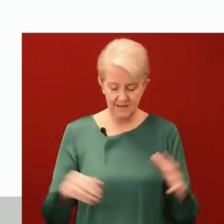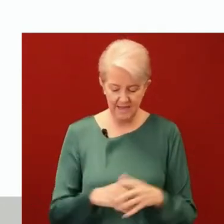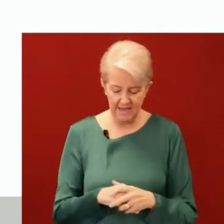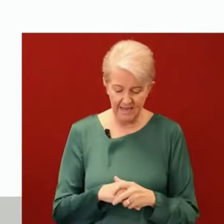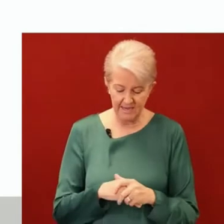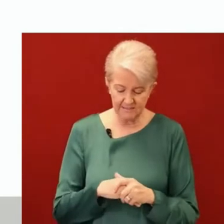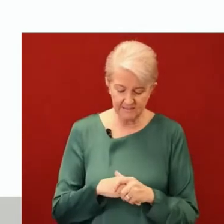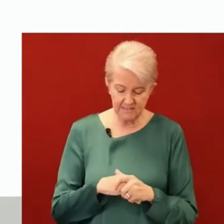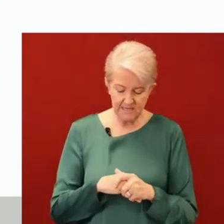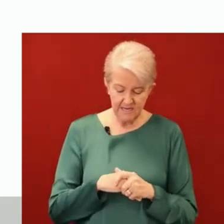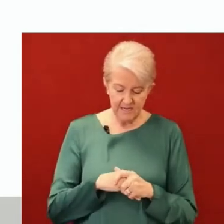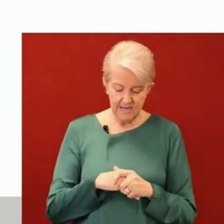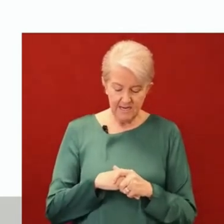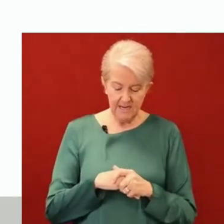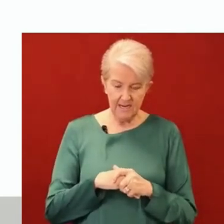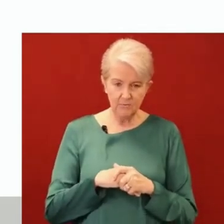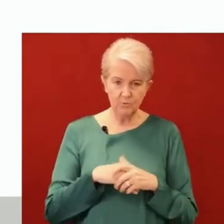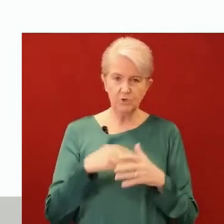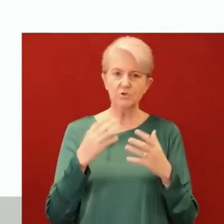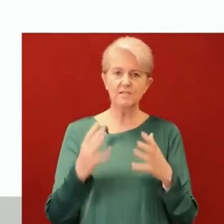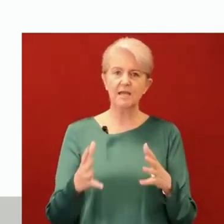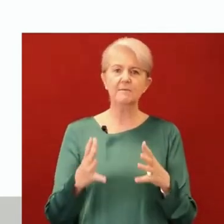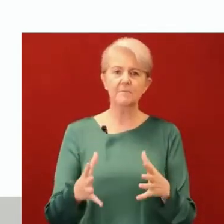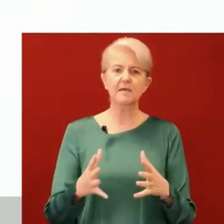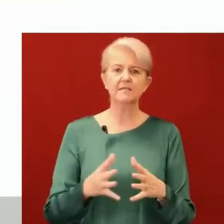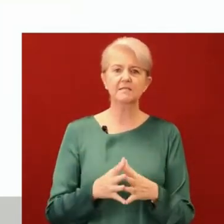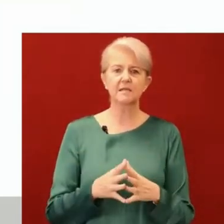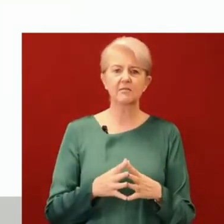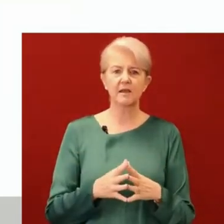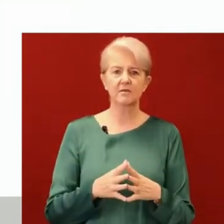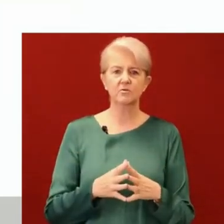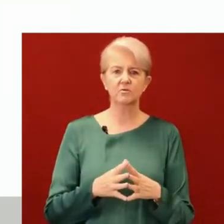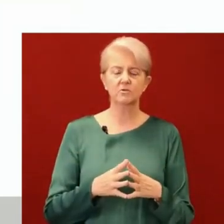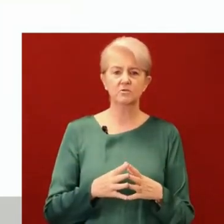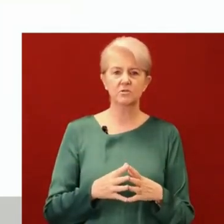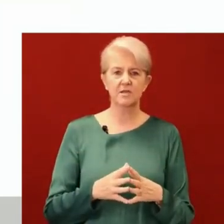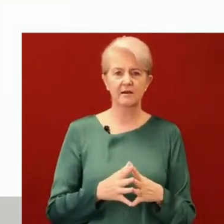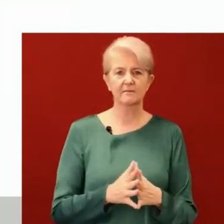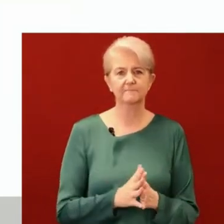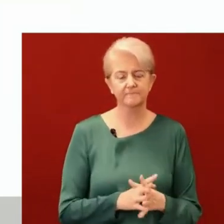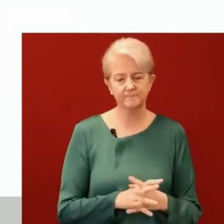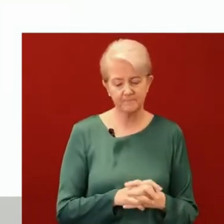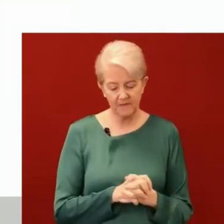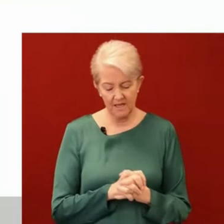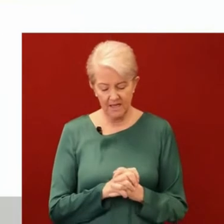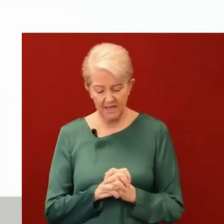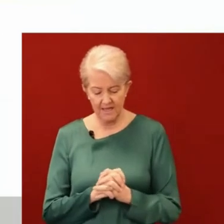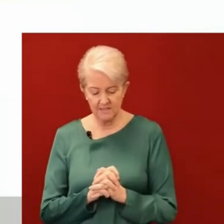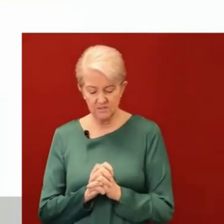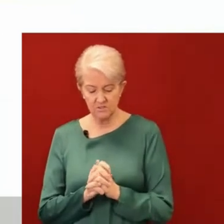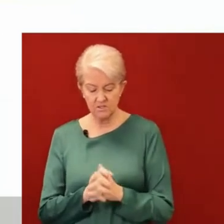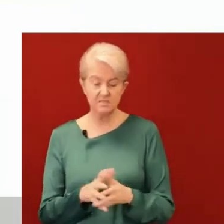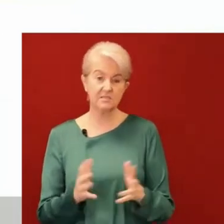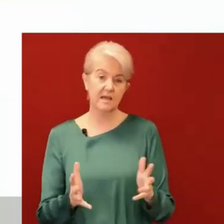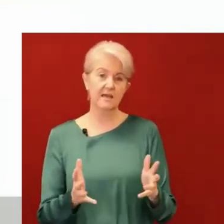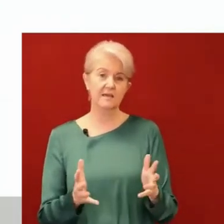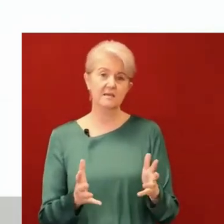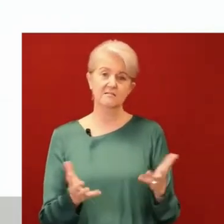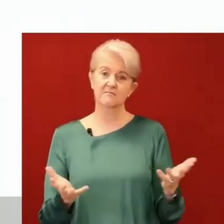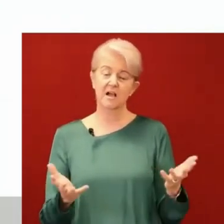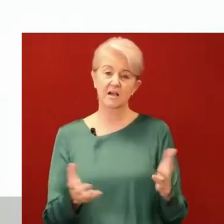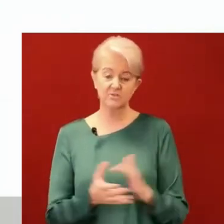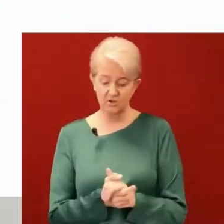thing, and would use any means that he could to get it. And to this